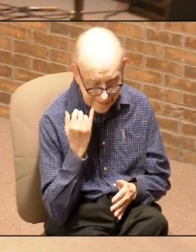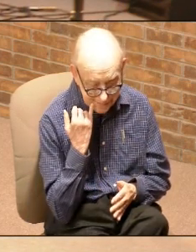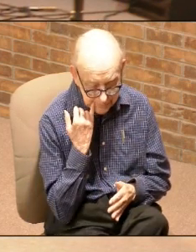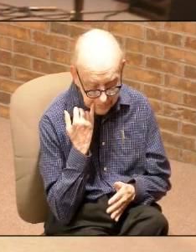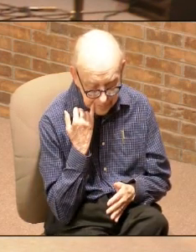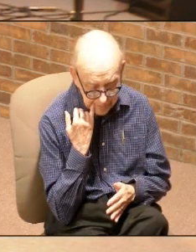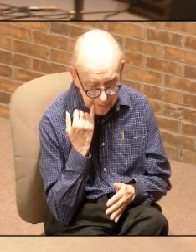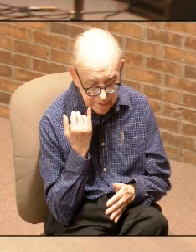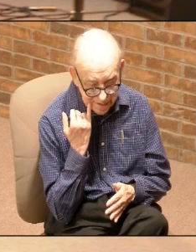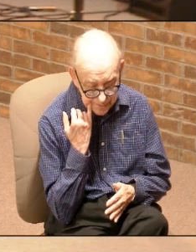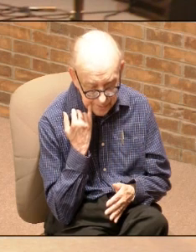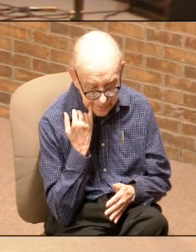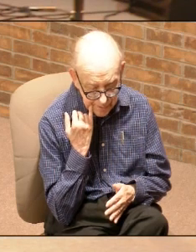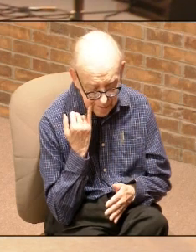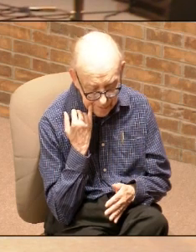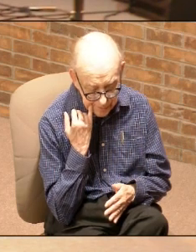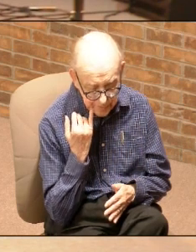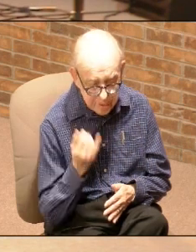If.